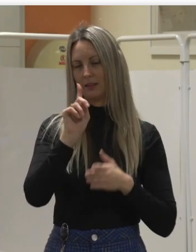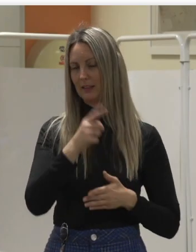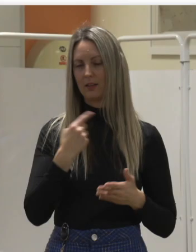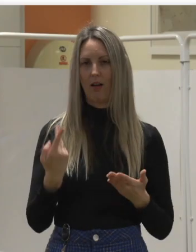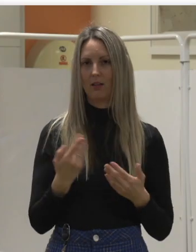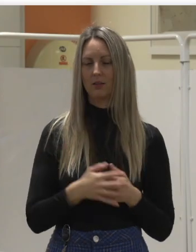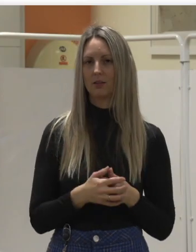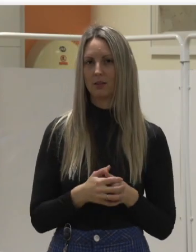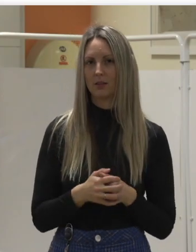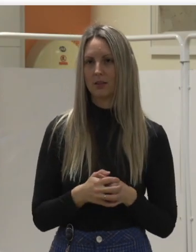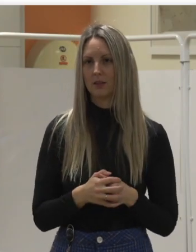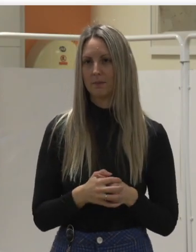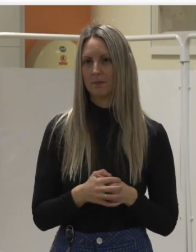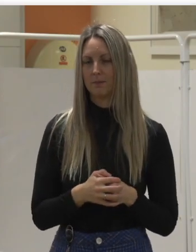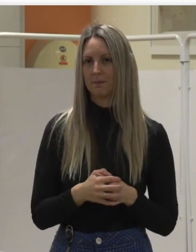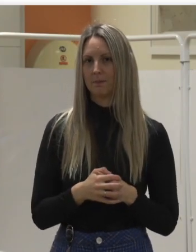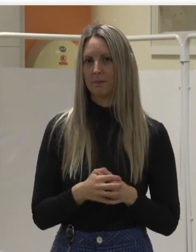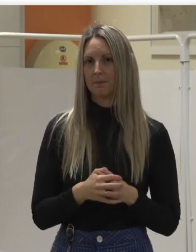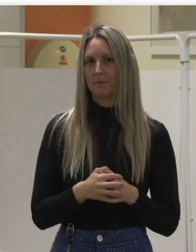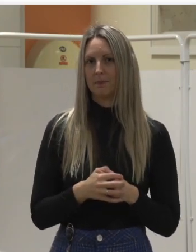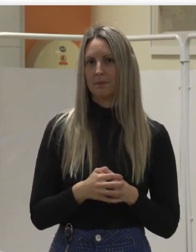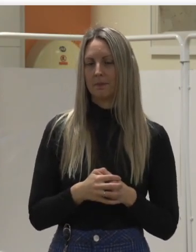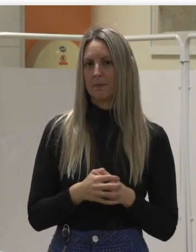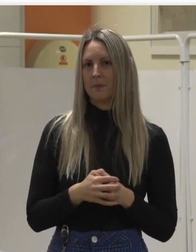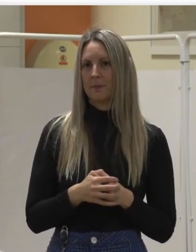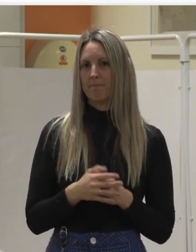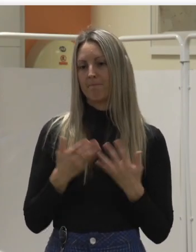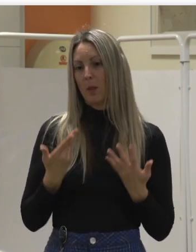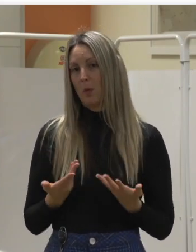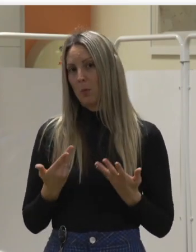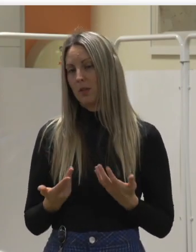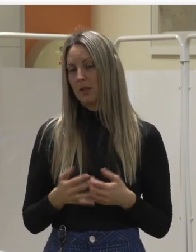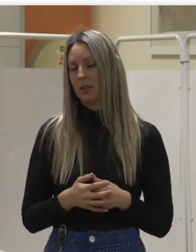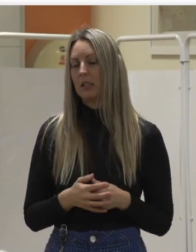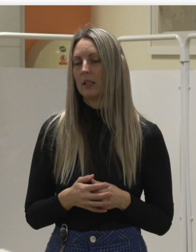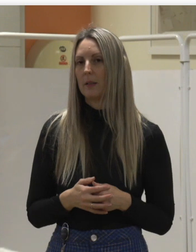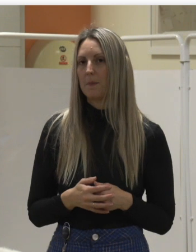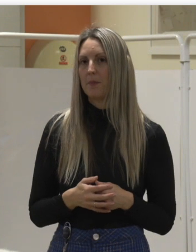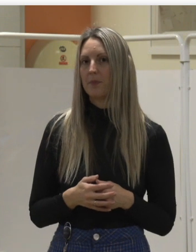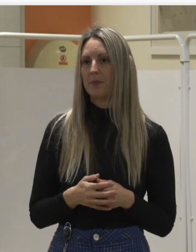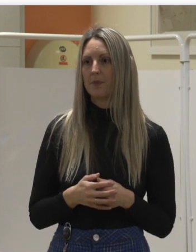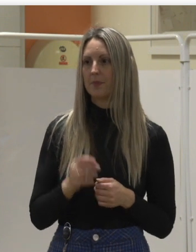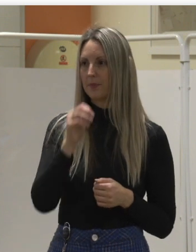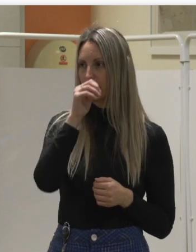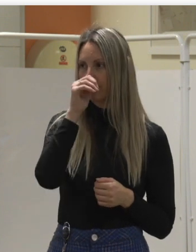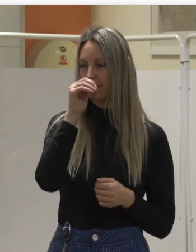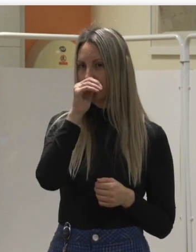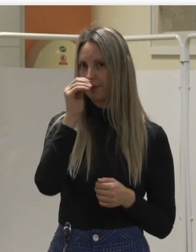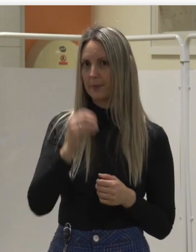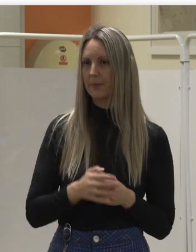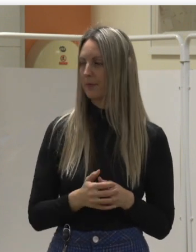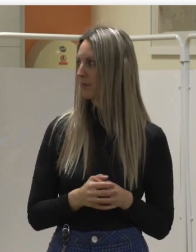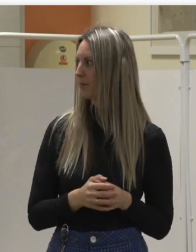see patients with fibromyalgia is not great at the moment. And also, a lot of this treatment which you